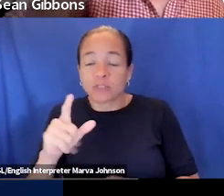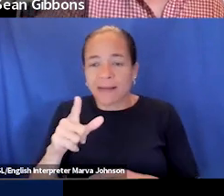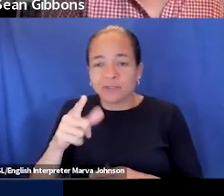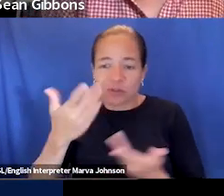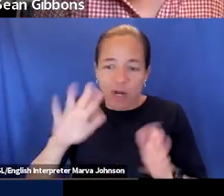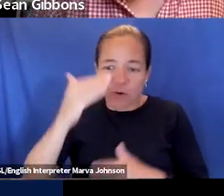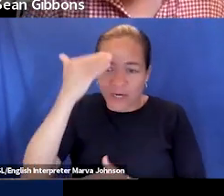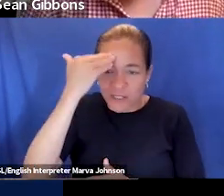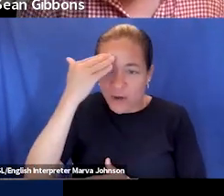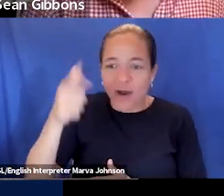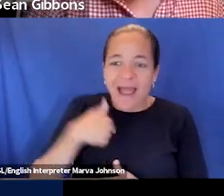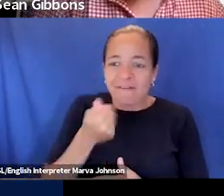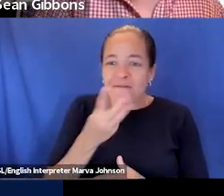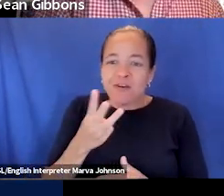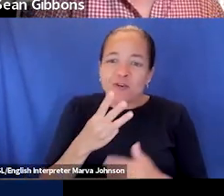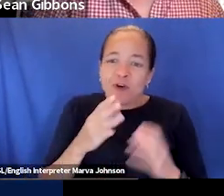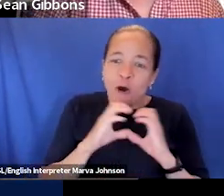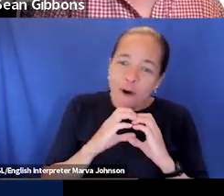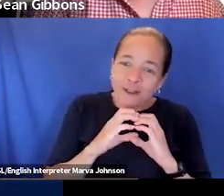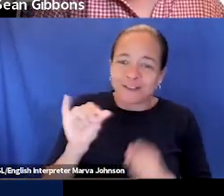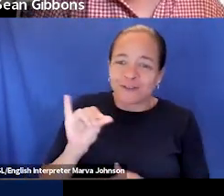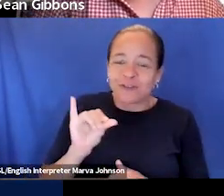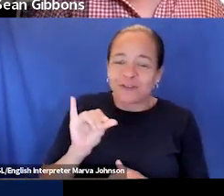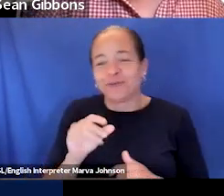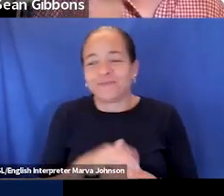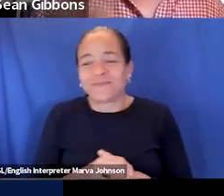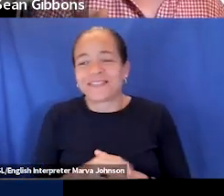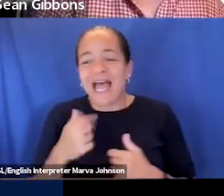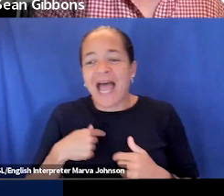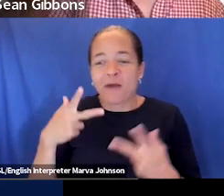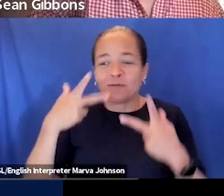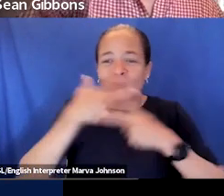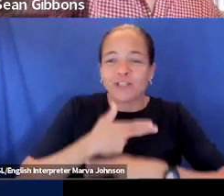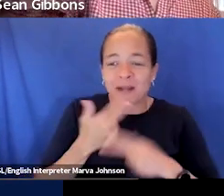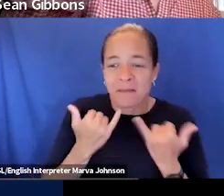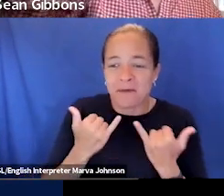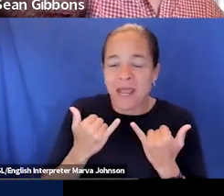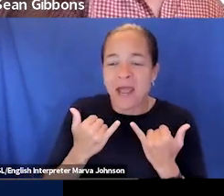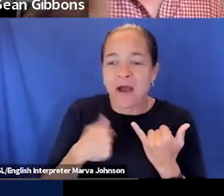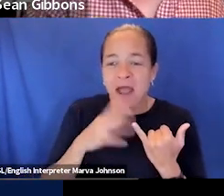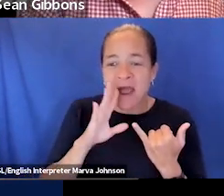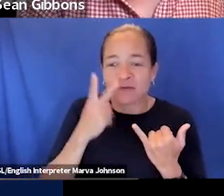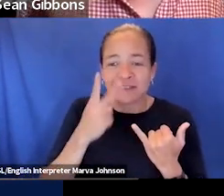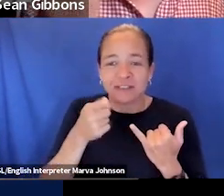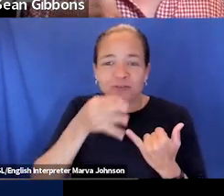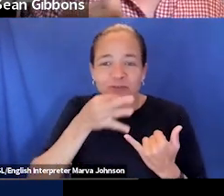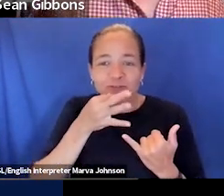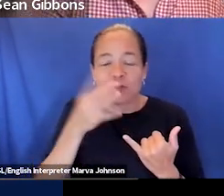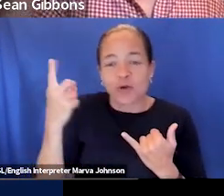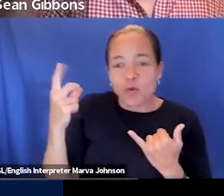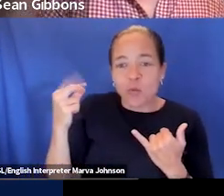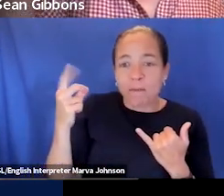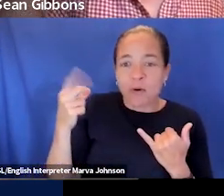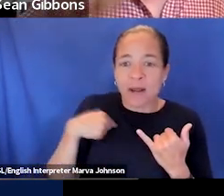nice. Look at that. Even a few hearts for Marva. Right on. All right, gang, let me shut up. I will see you on the other side. Wait a minute. One more thing I got to tell you, and that